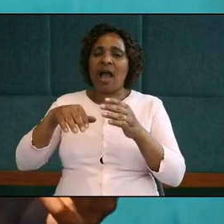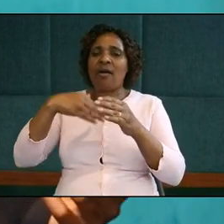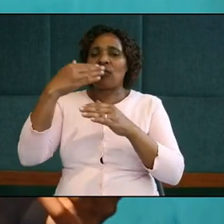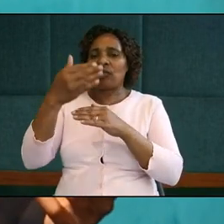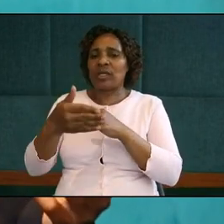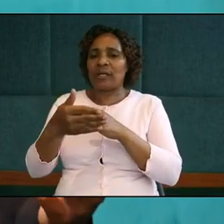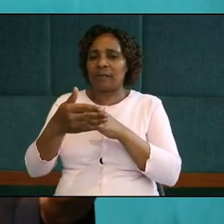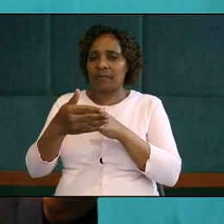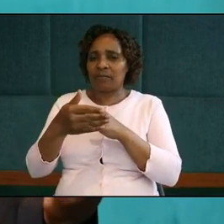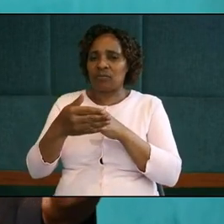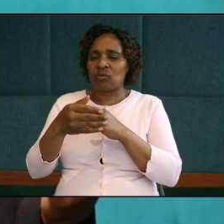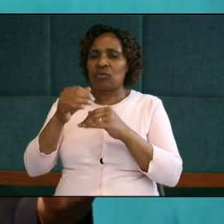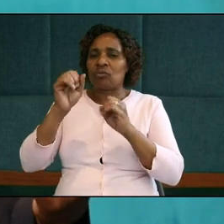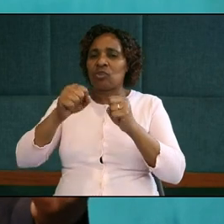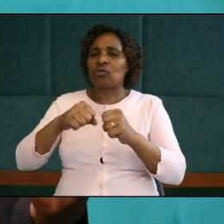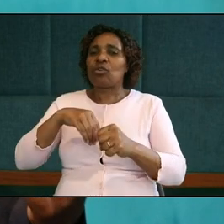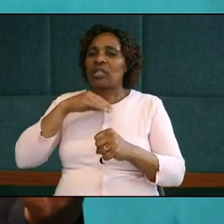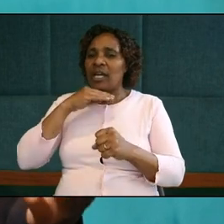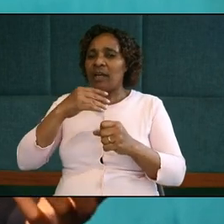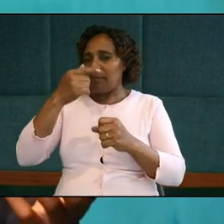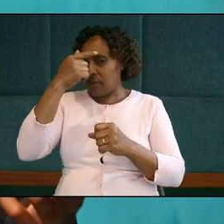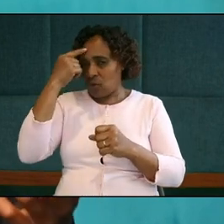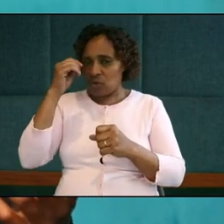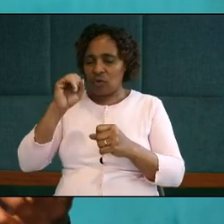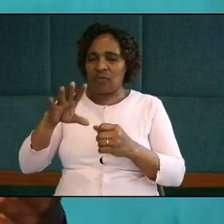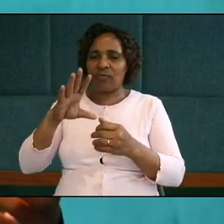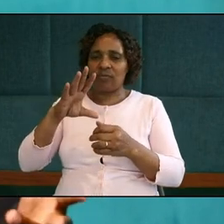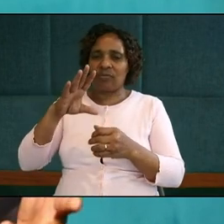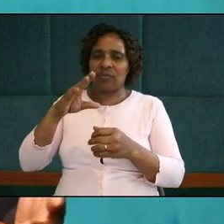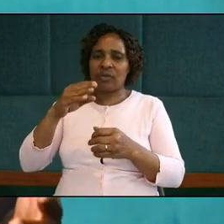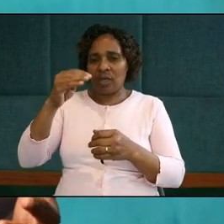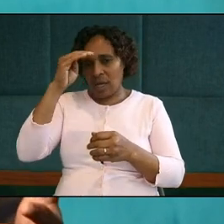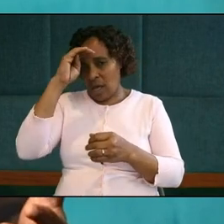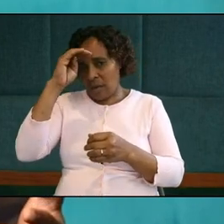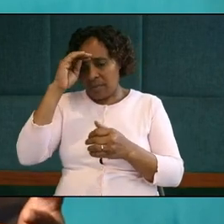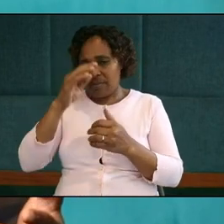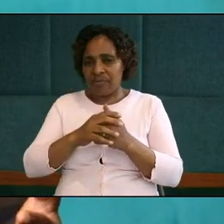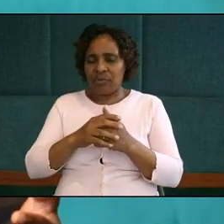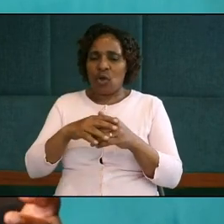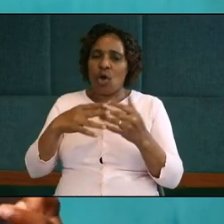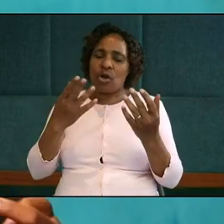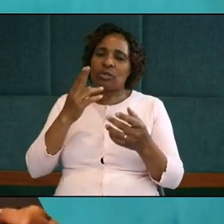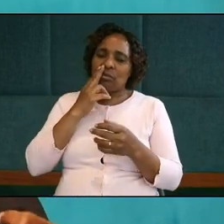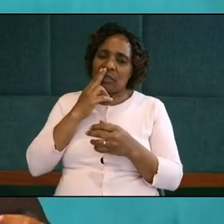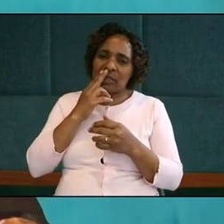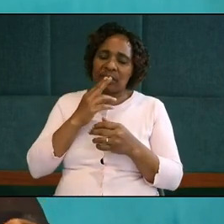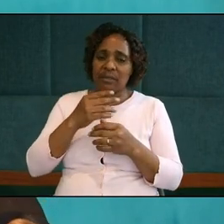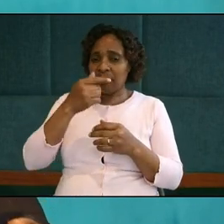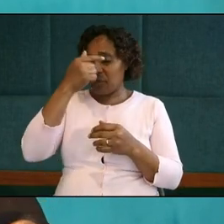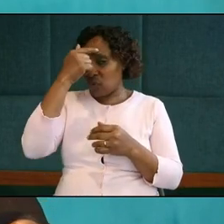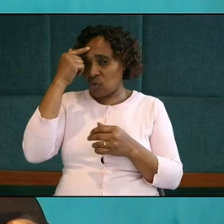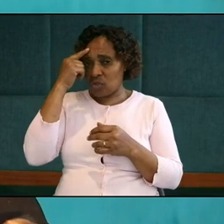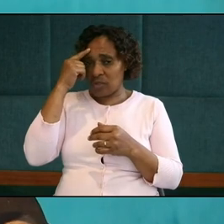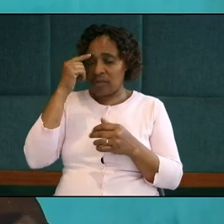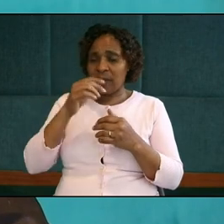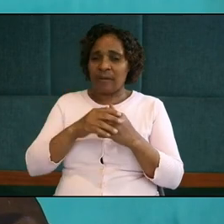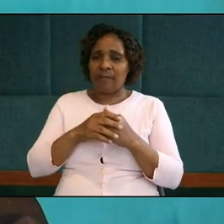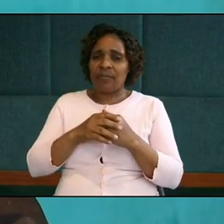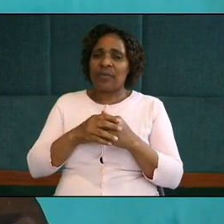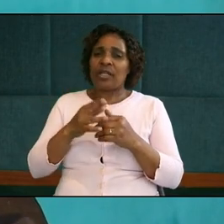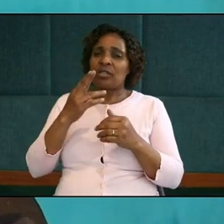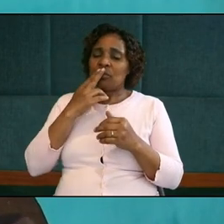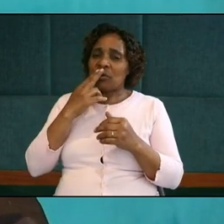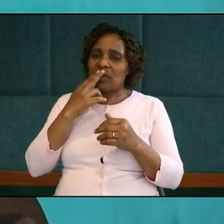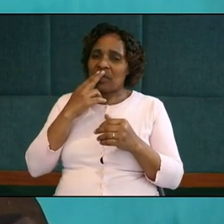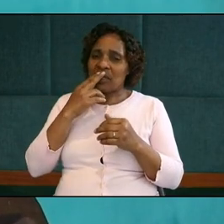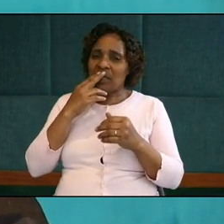you can die because of taking alcohol or smoking because smoking,